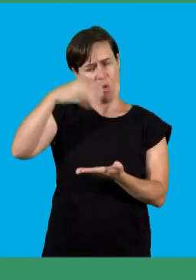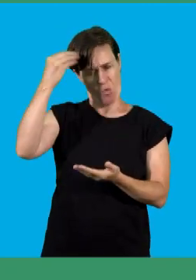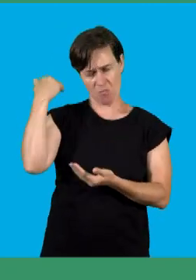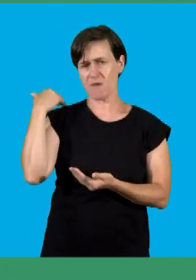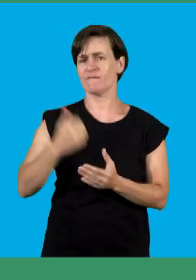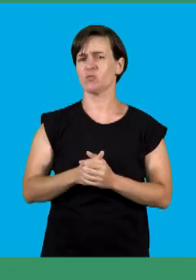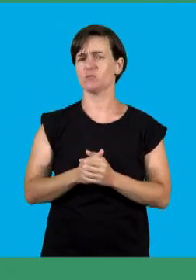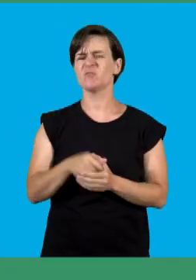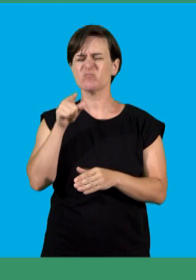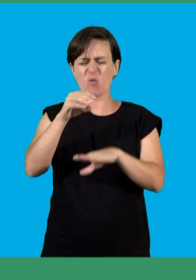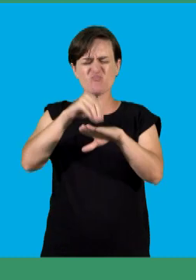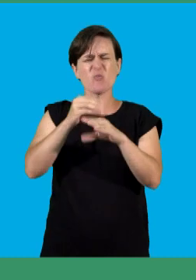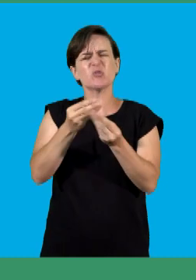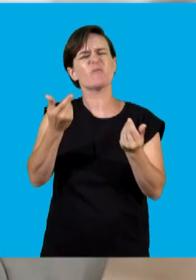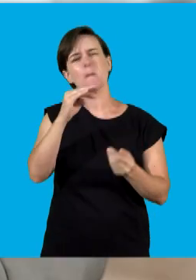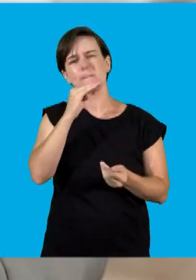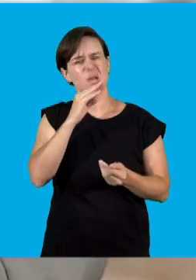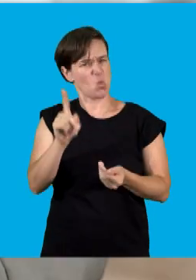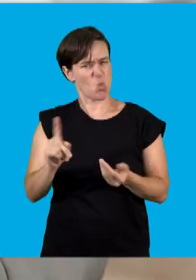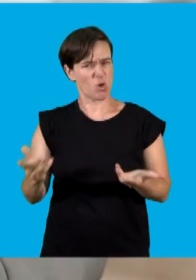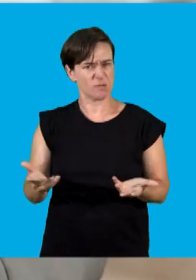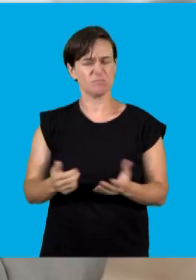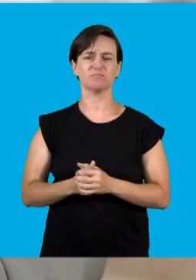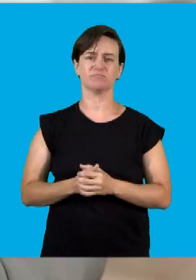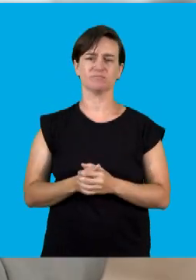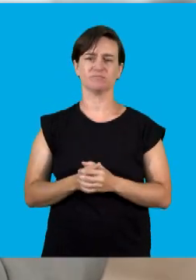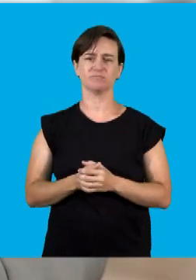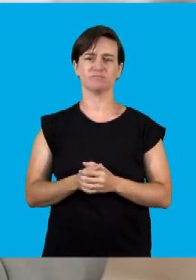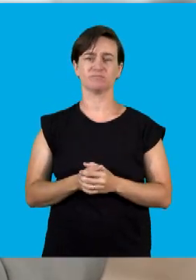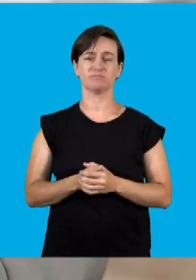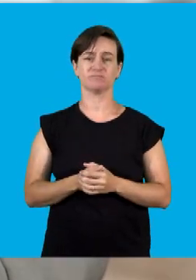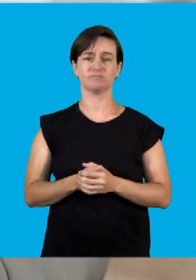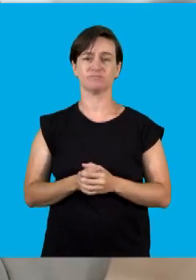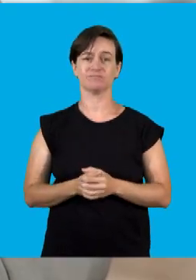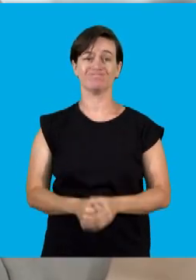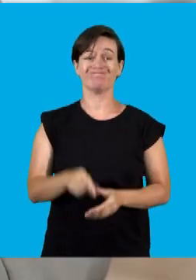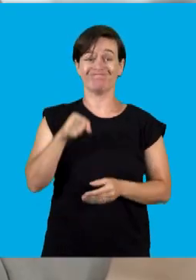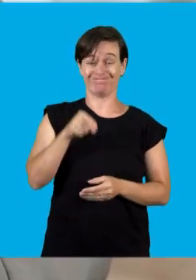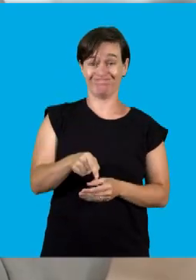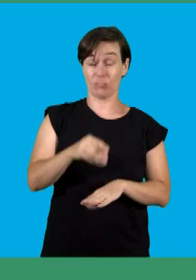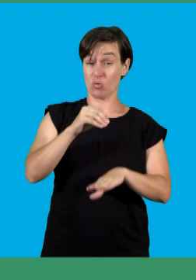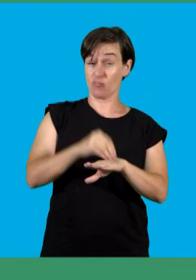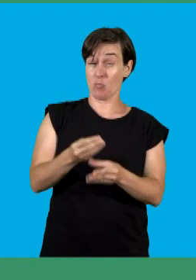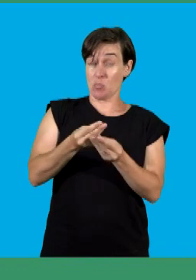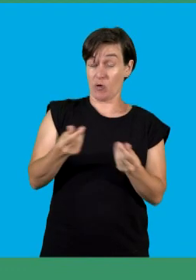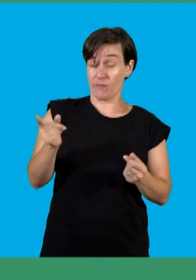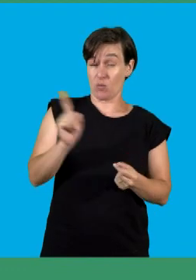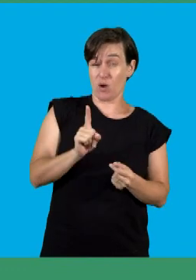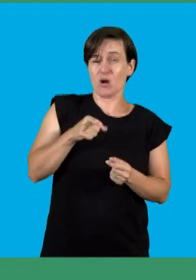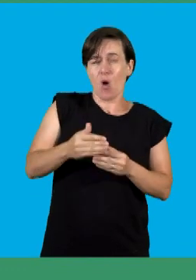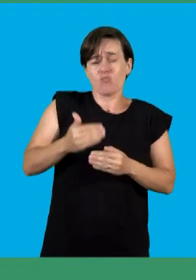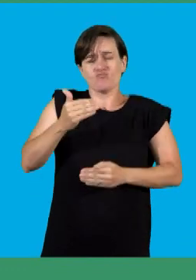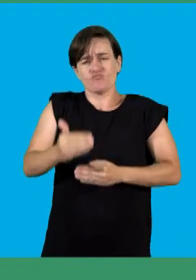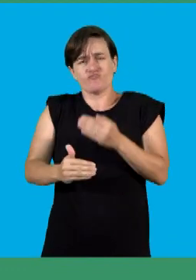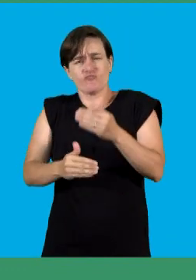this before. So how would you define problem solving? It says here, it is the process